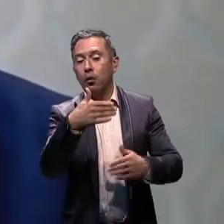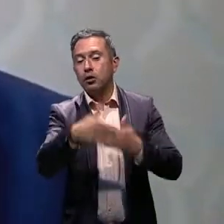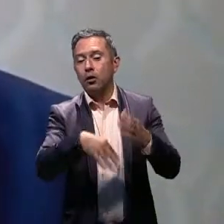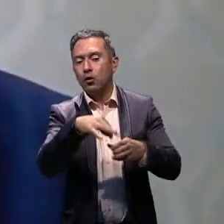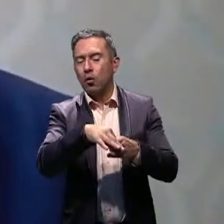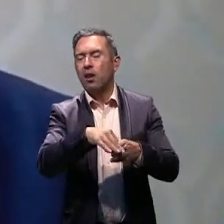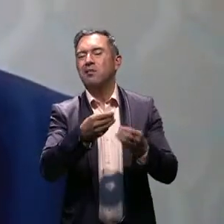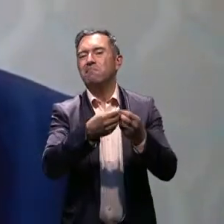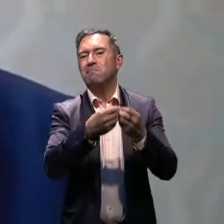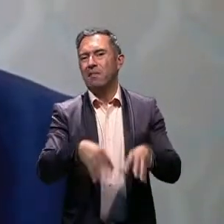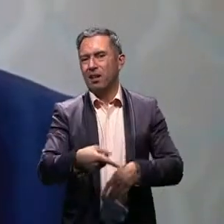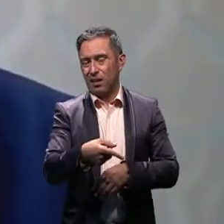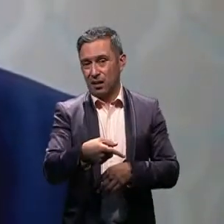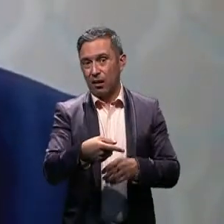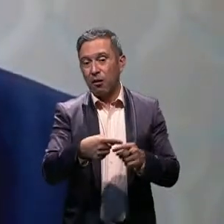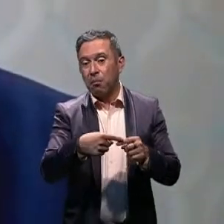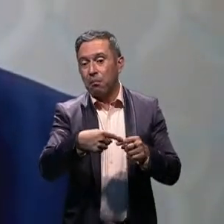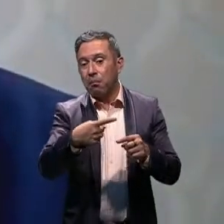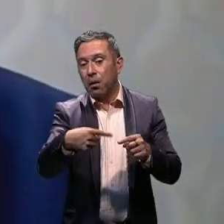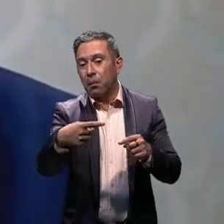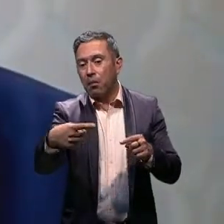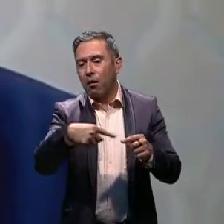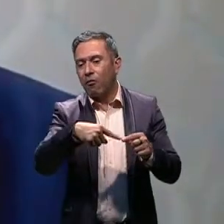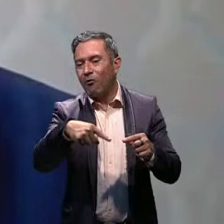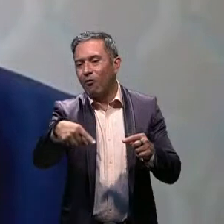they also have implications